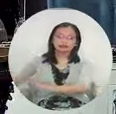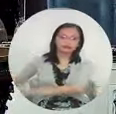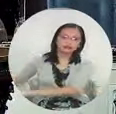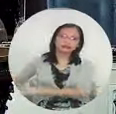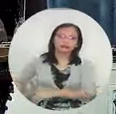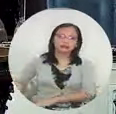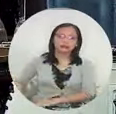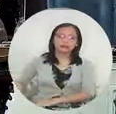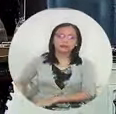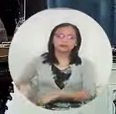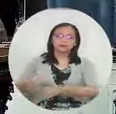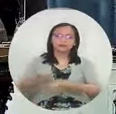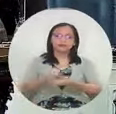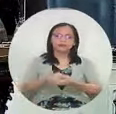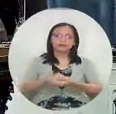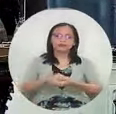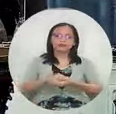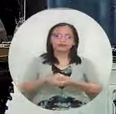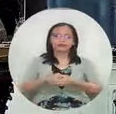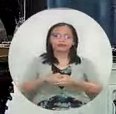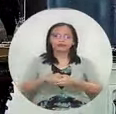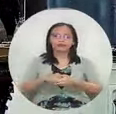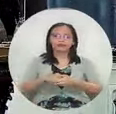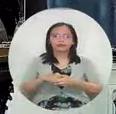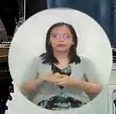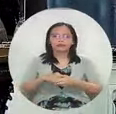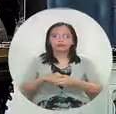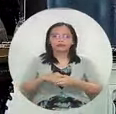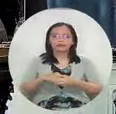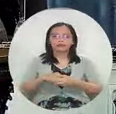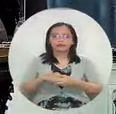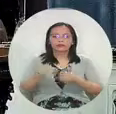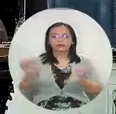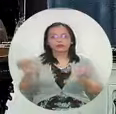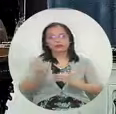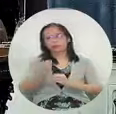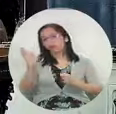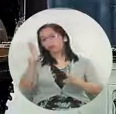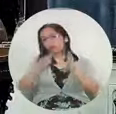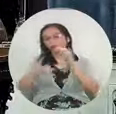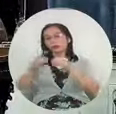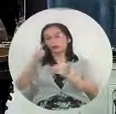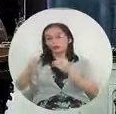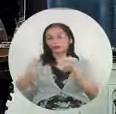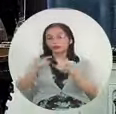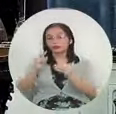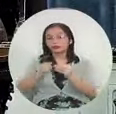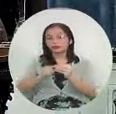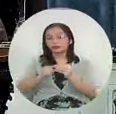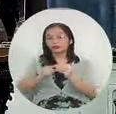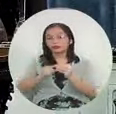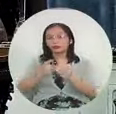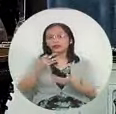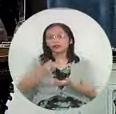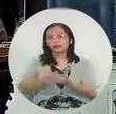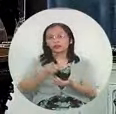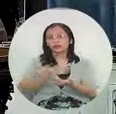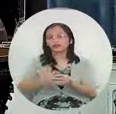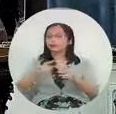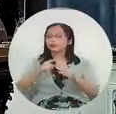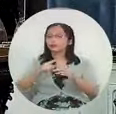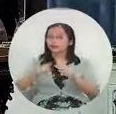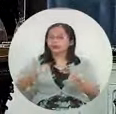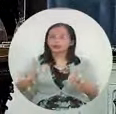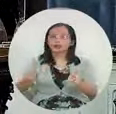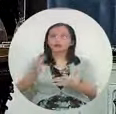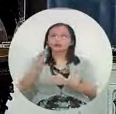you have to write everything what you did with it. There is no problem about the money. The problem would be how you spent